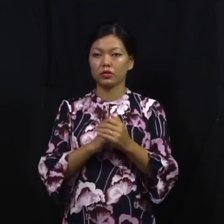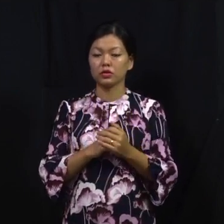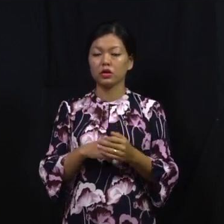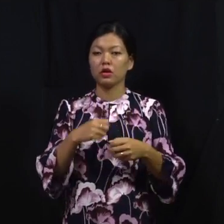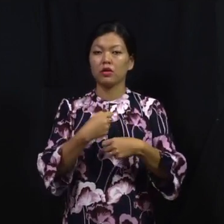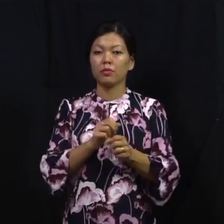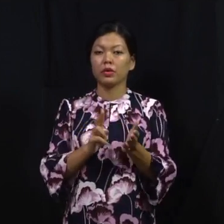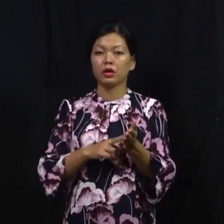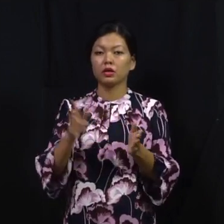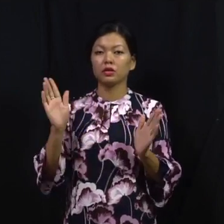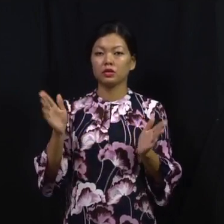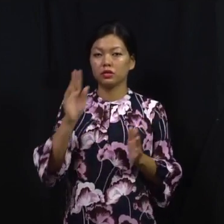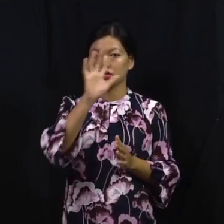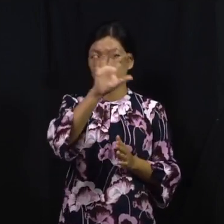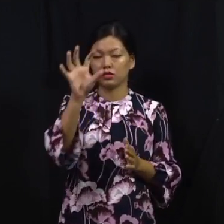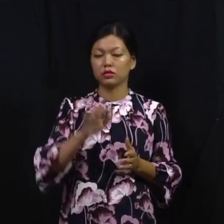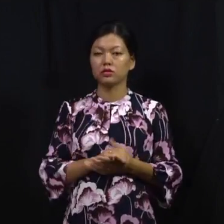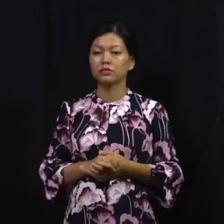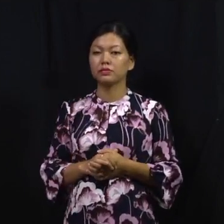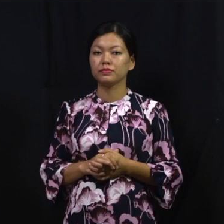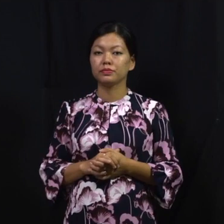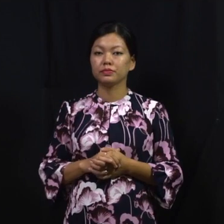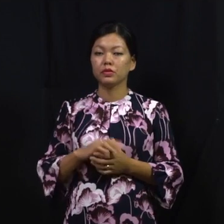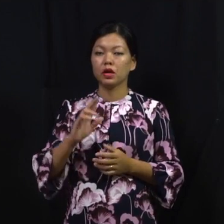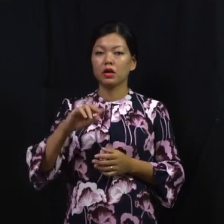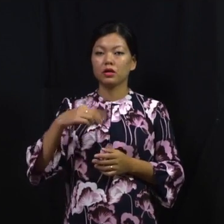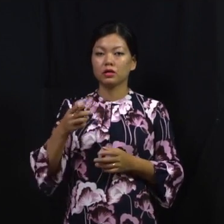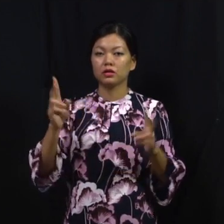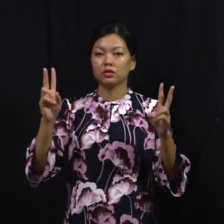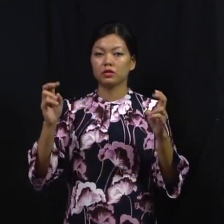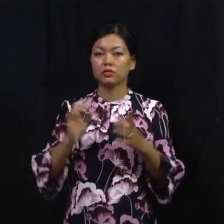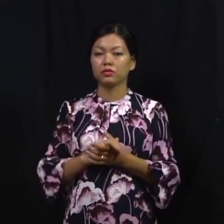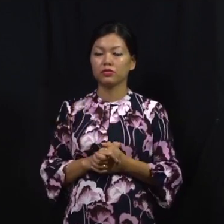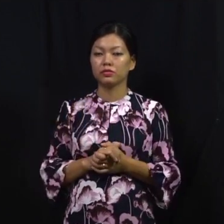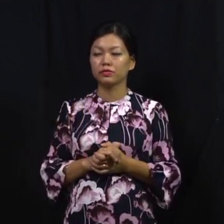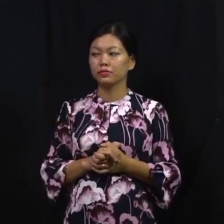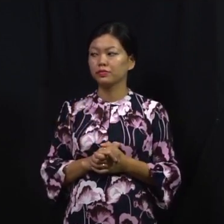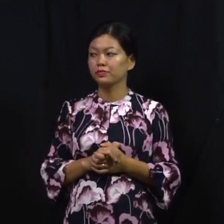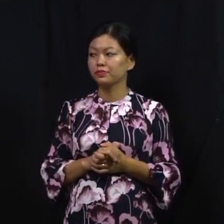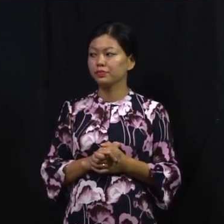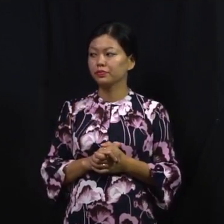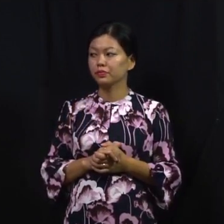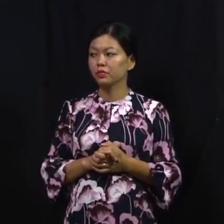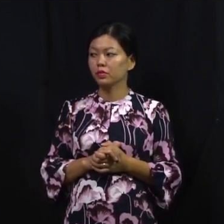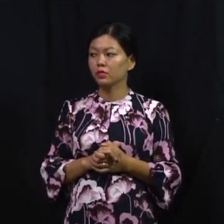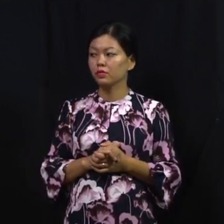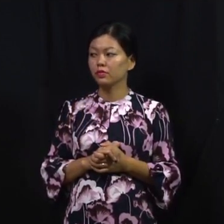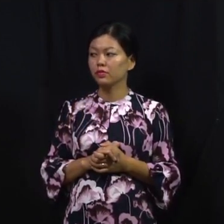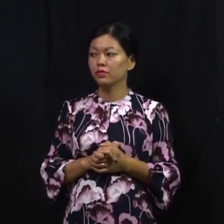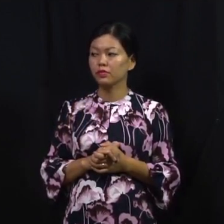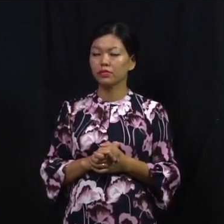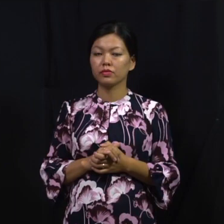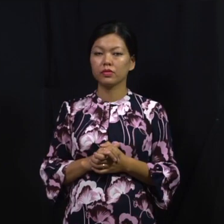nation. Okay, the other topic will be a state. What is a